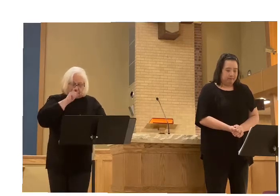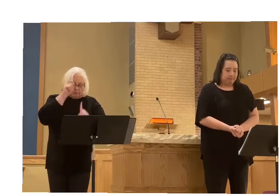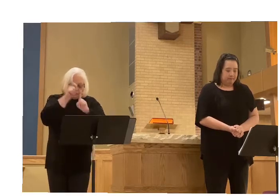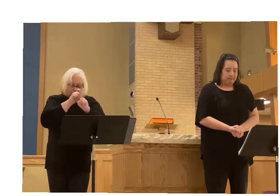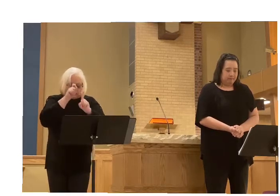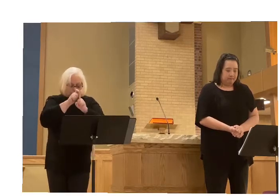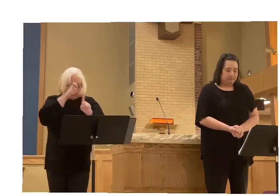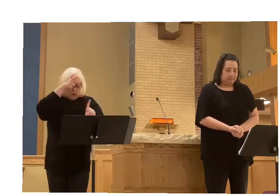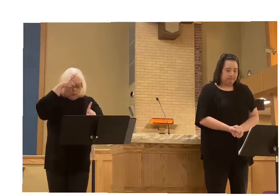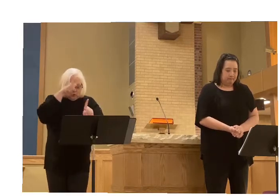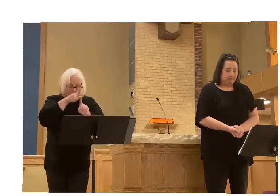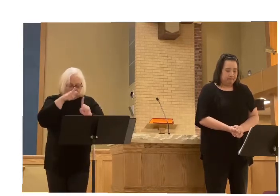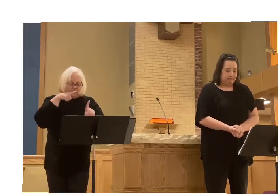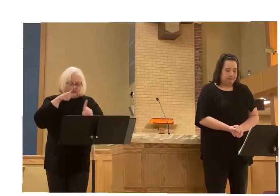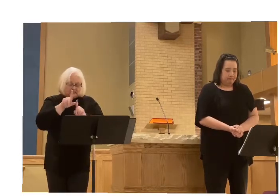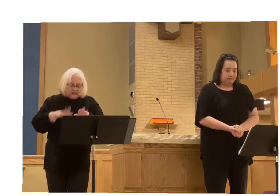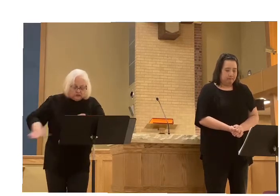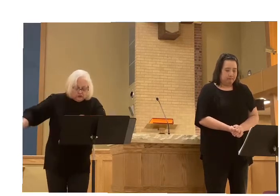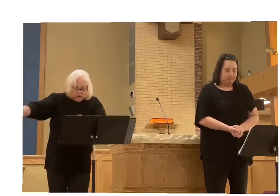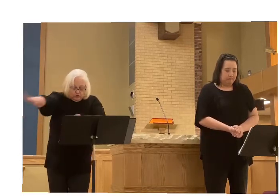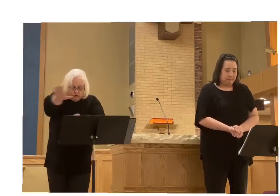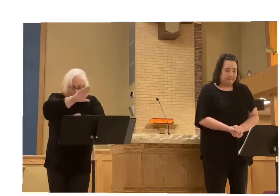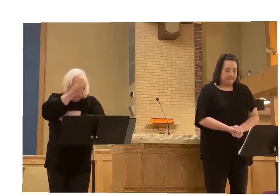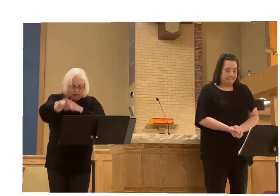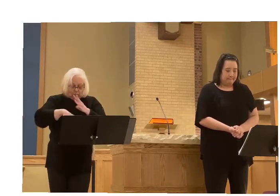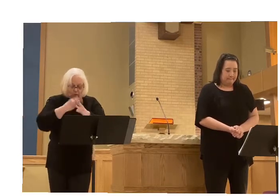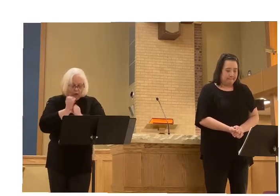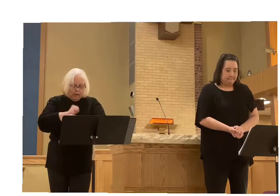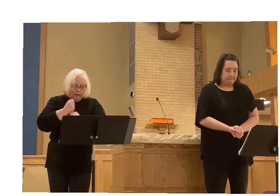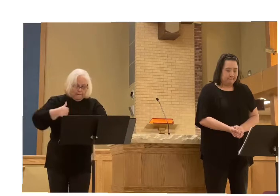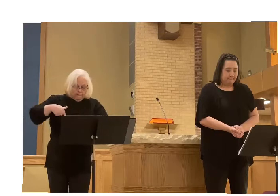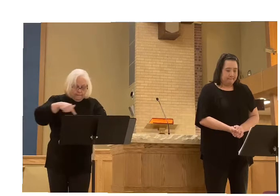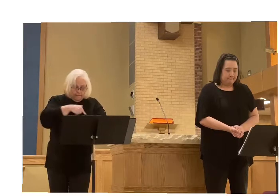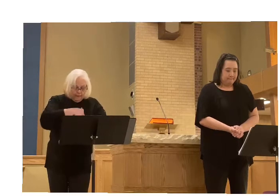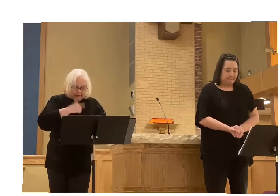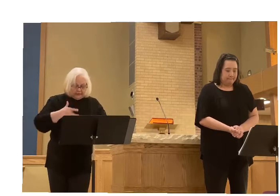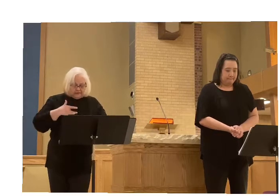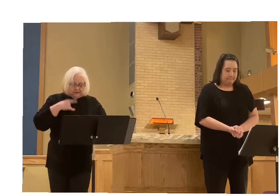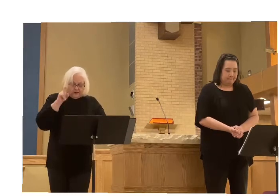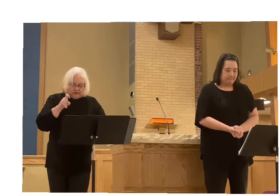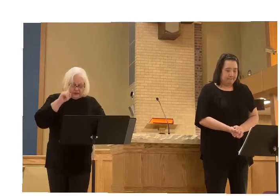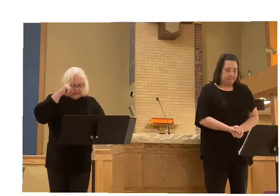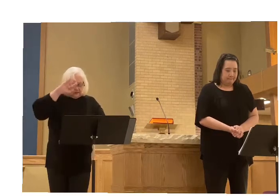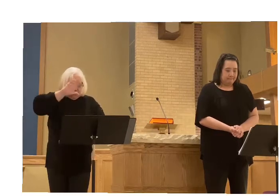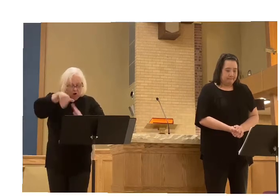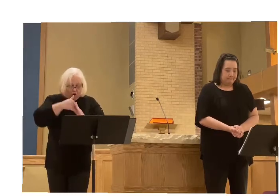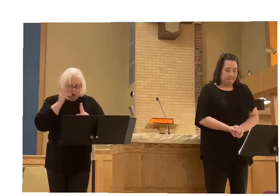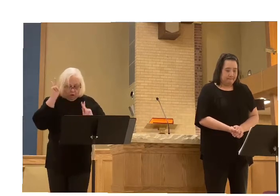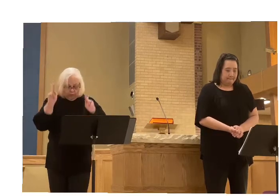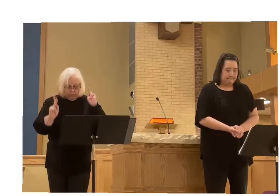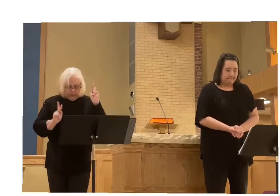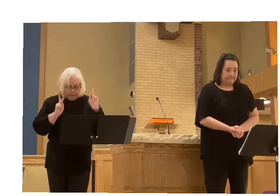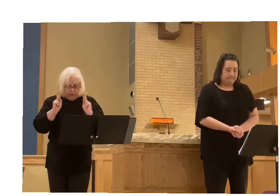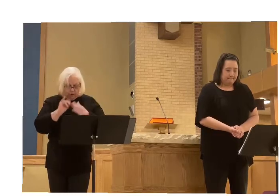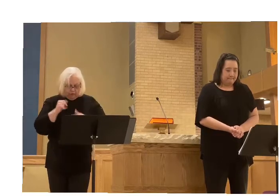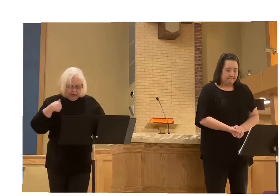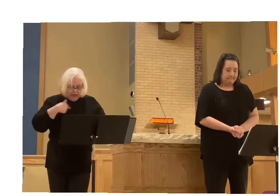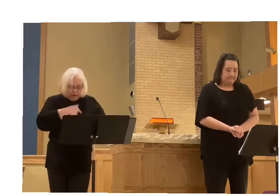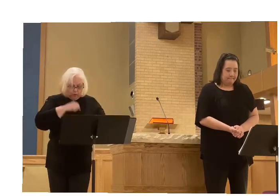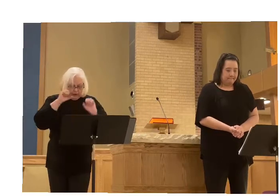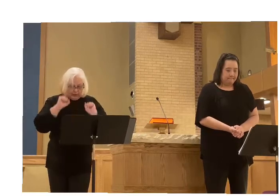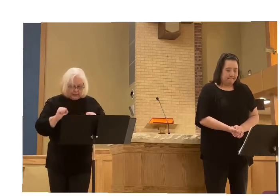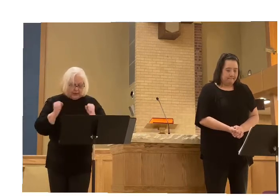sisters throughout the world. Make us feel the needs of all persons so that we might as readily help